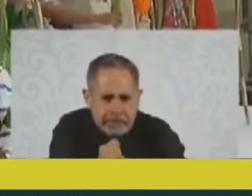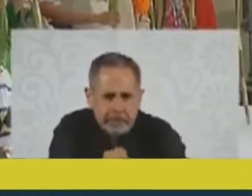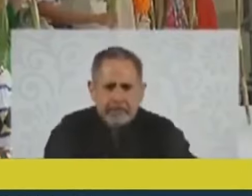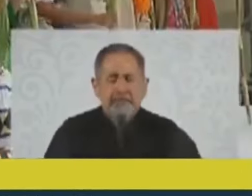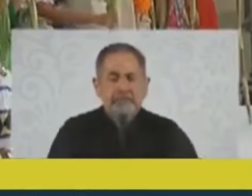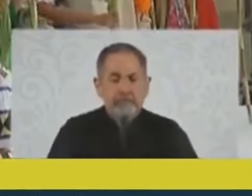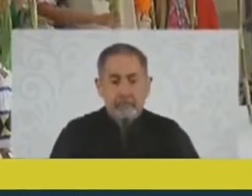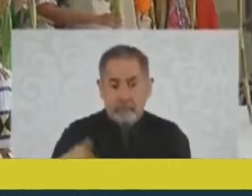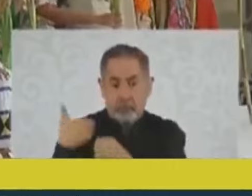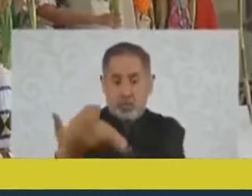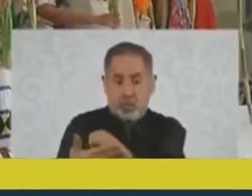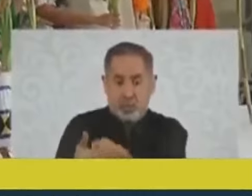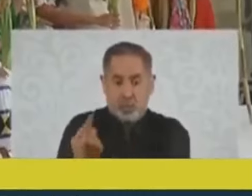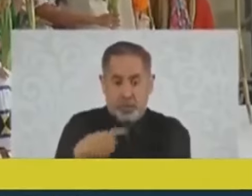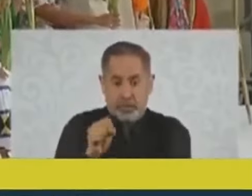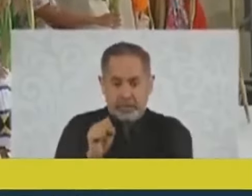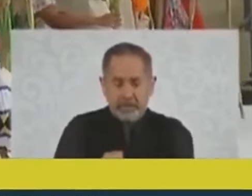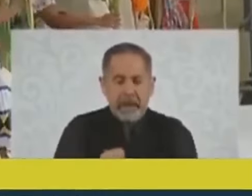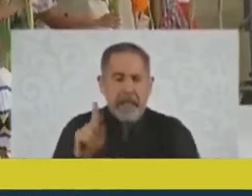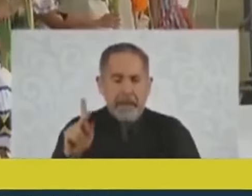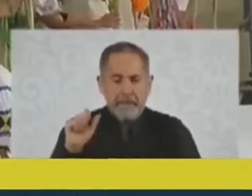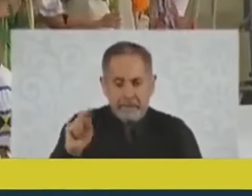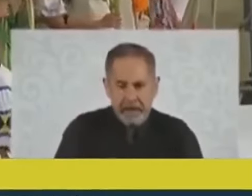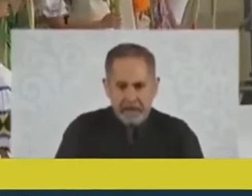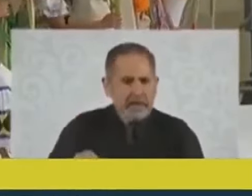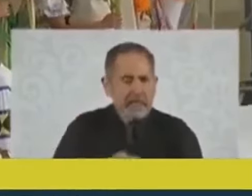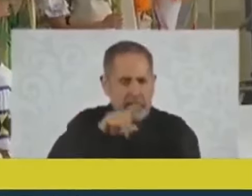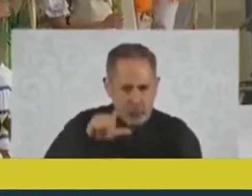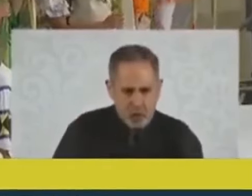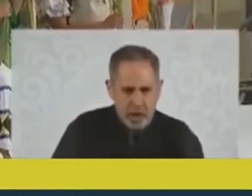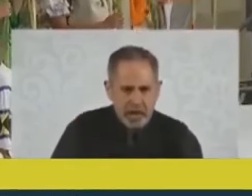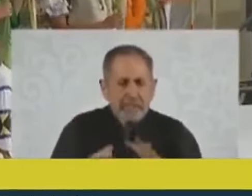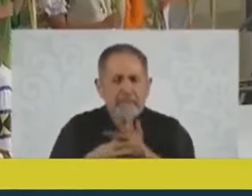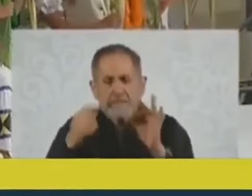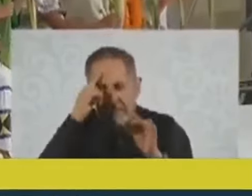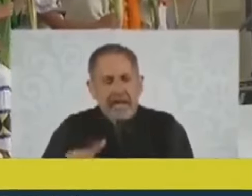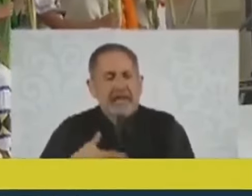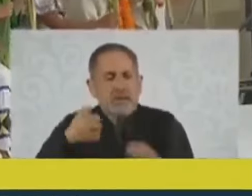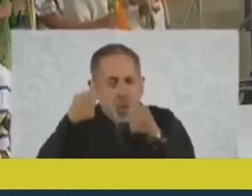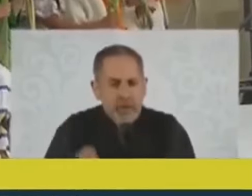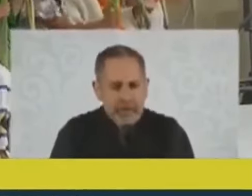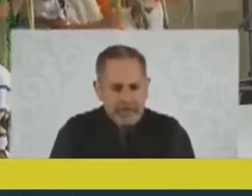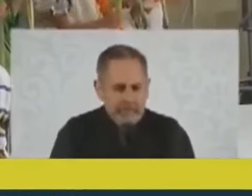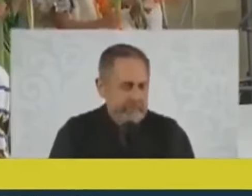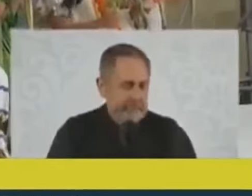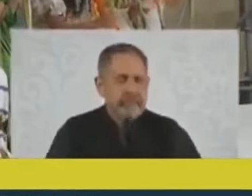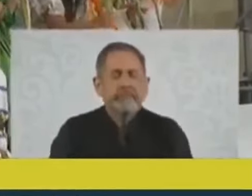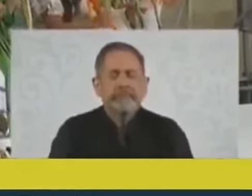Next week, we will announce the national strategy of security.